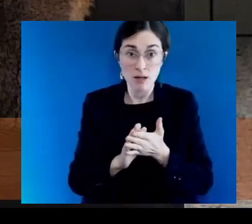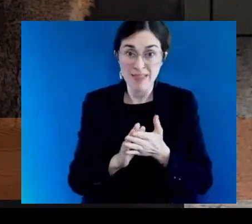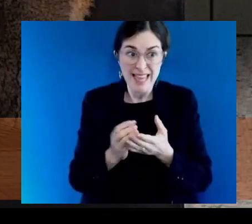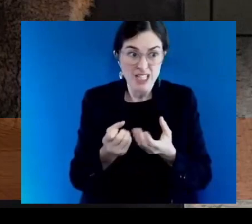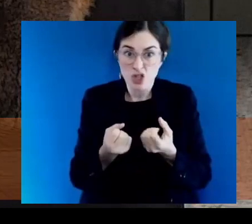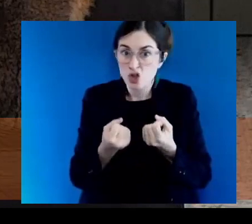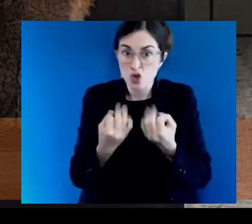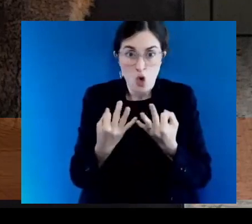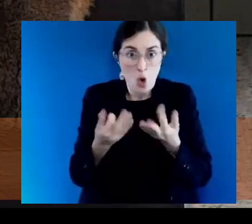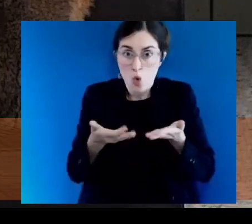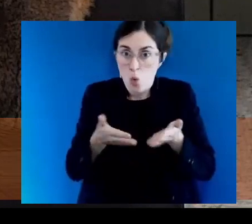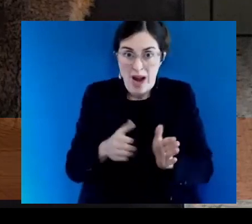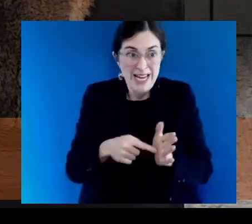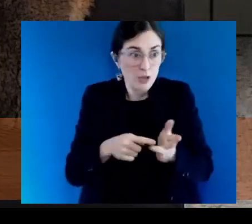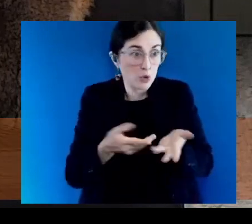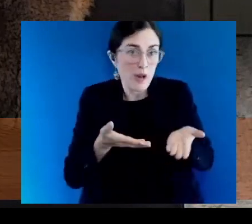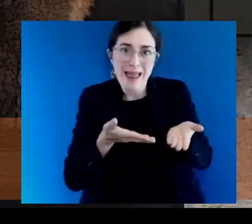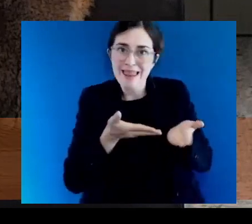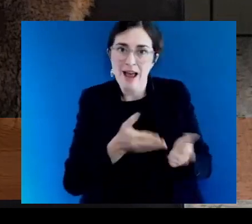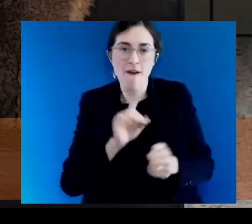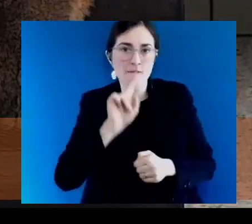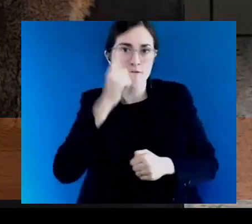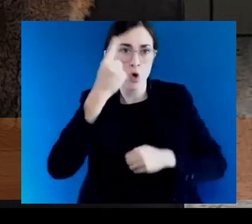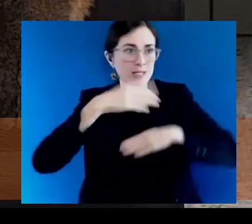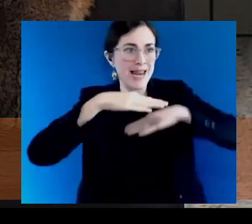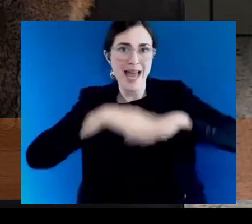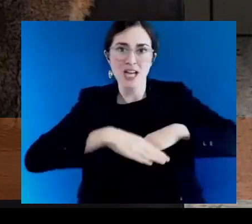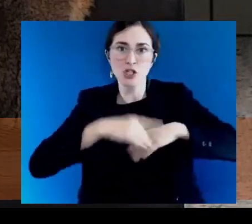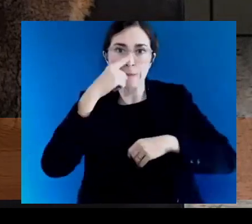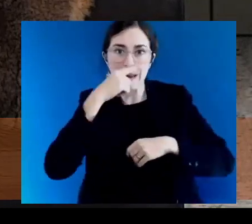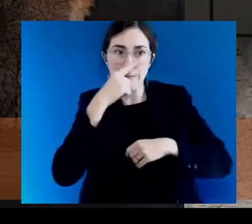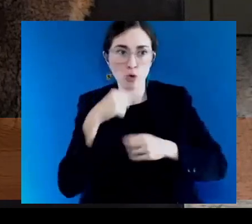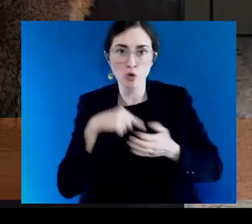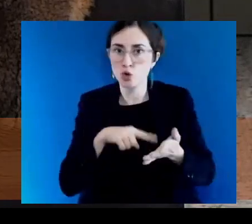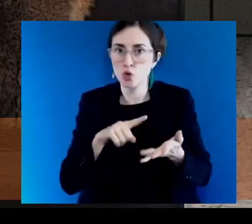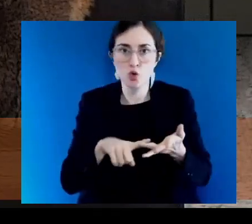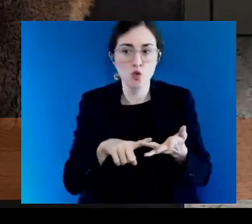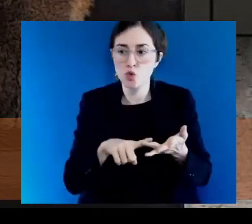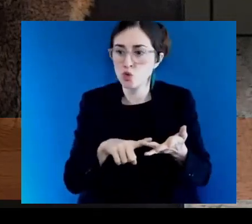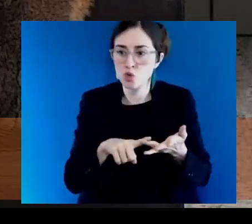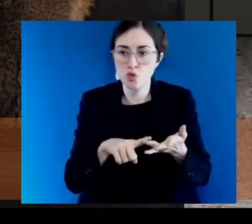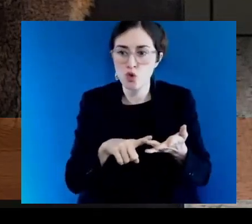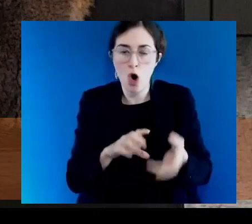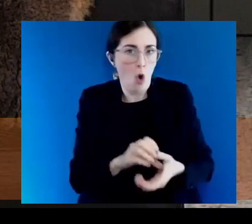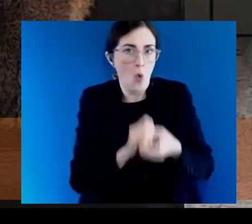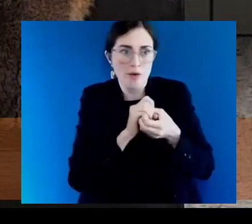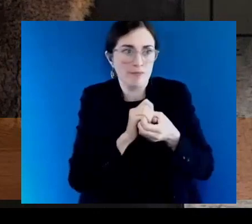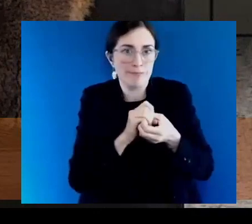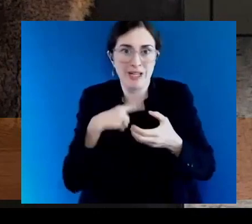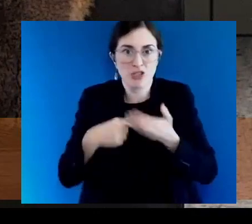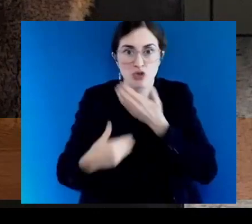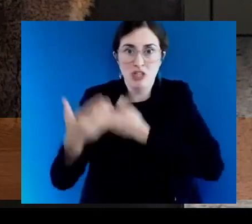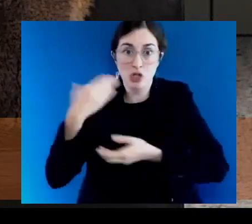to participate in that generation of wealth based on their traditional ownership of those lands. That's correct. Correct.